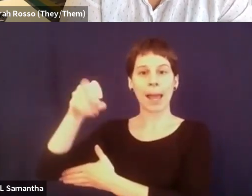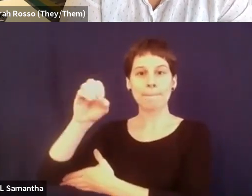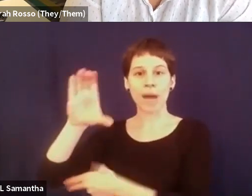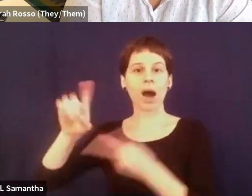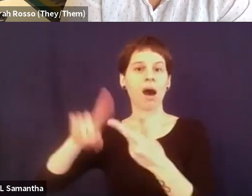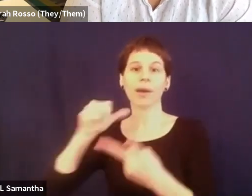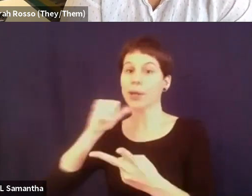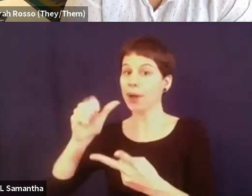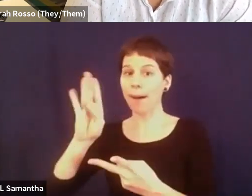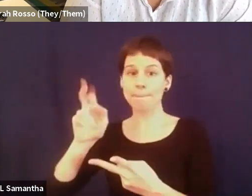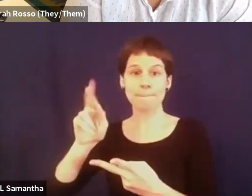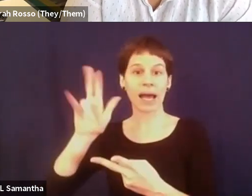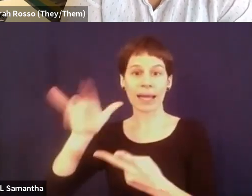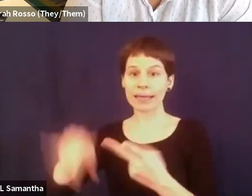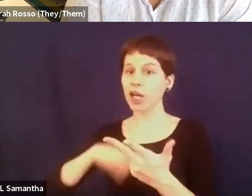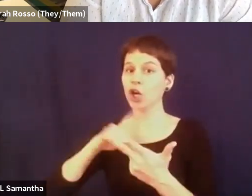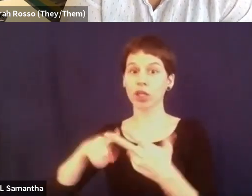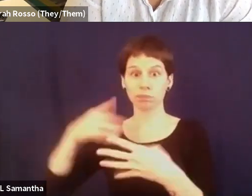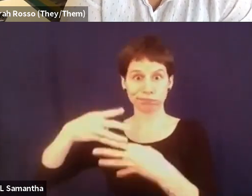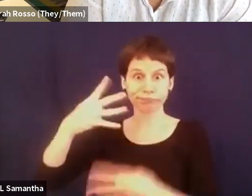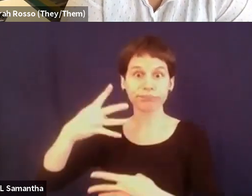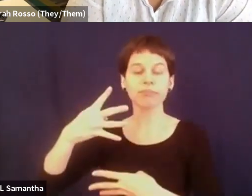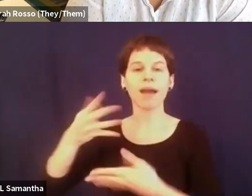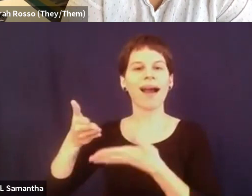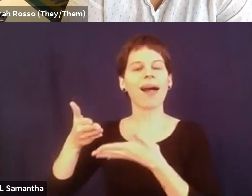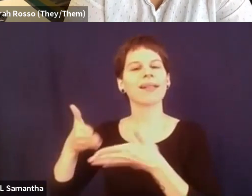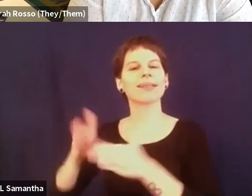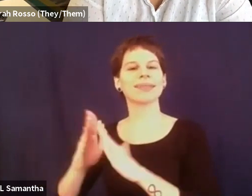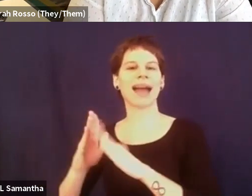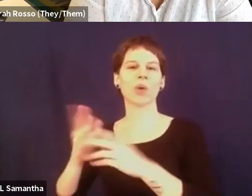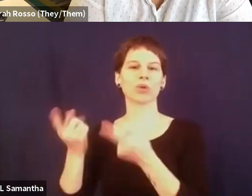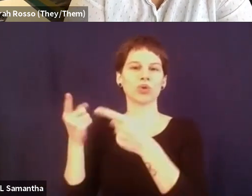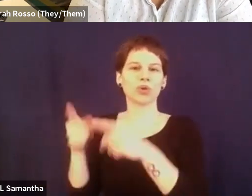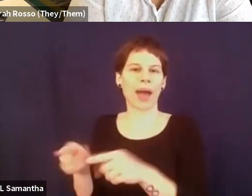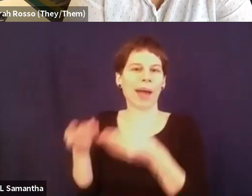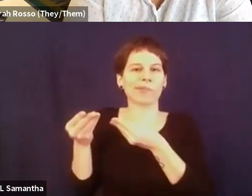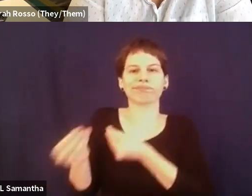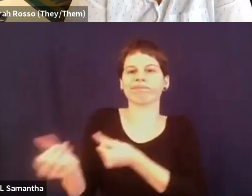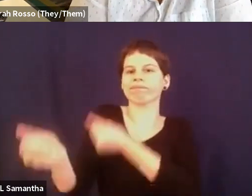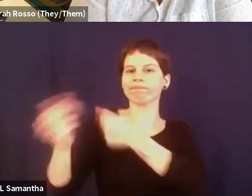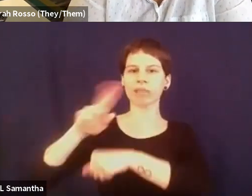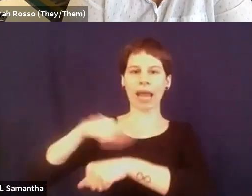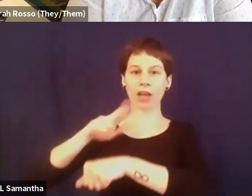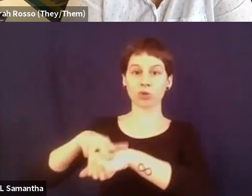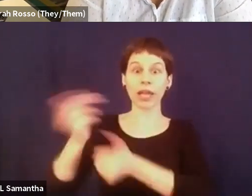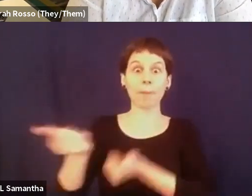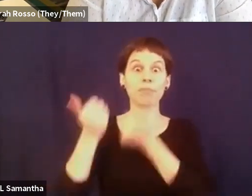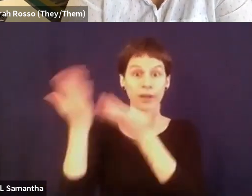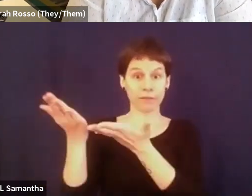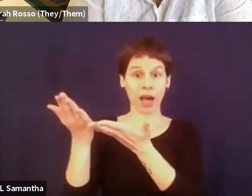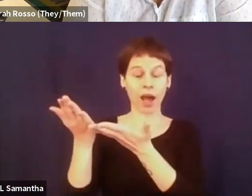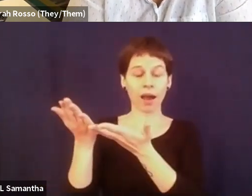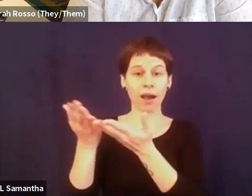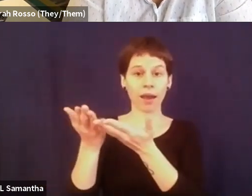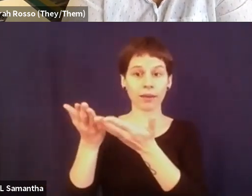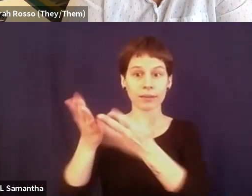and queer youth, right? And we need to allow that to happen organically and make sure that we're providing that space. And we need to understand as a system, right?